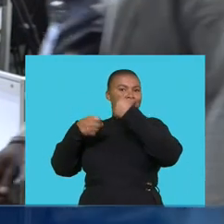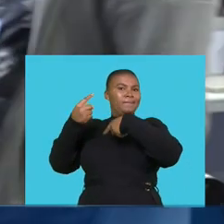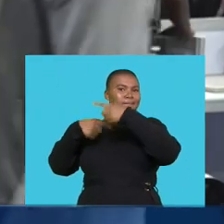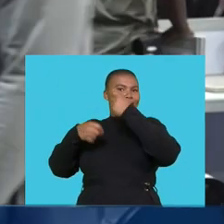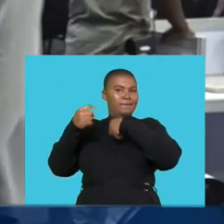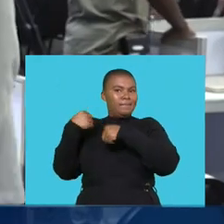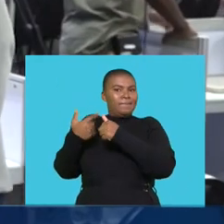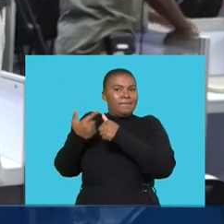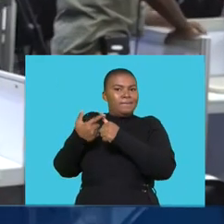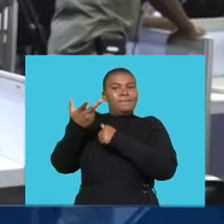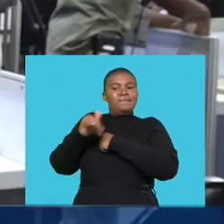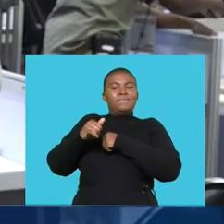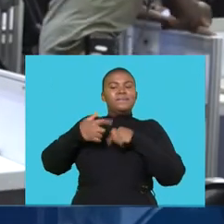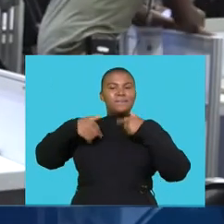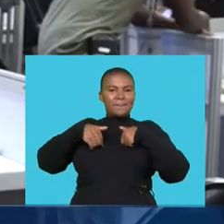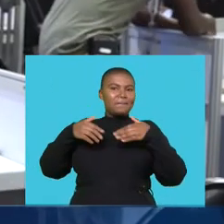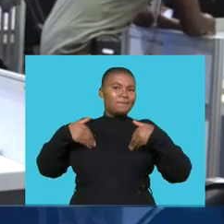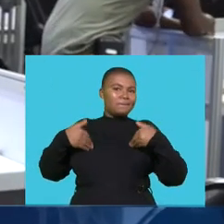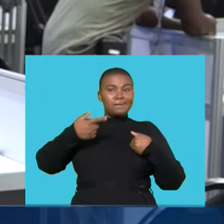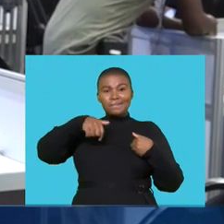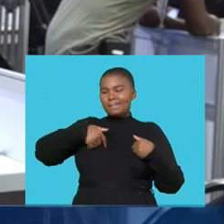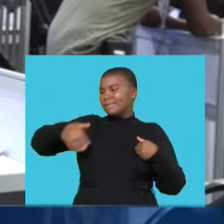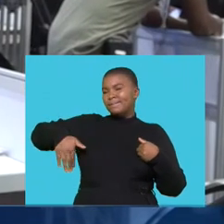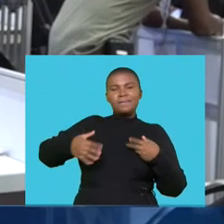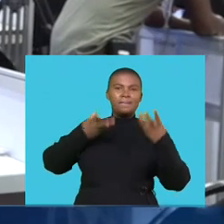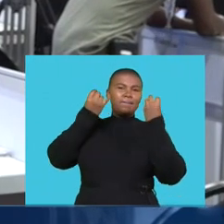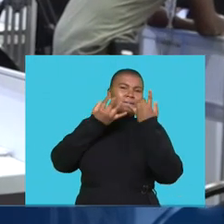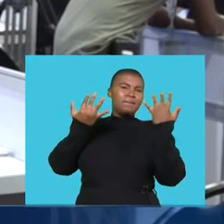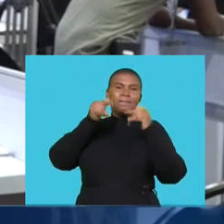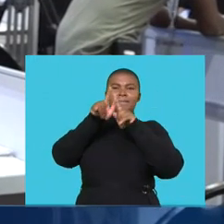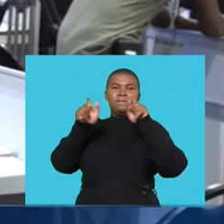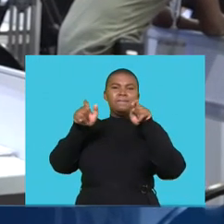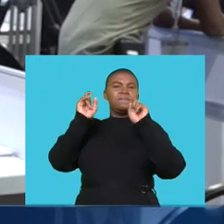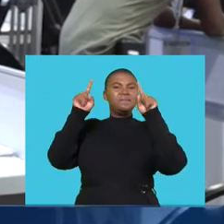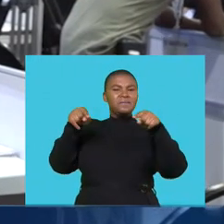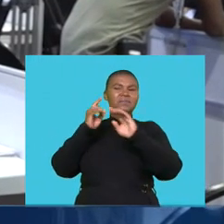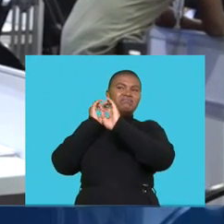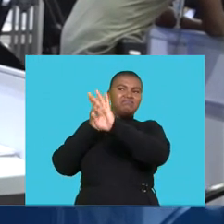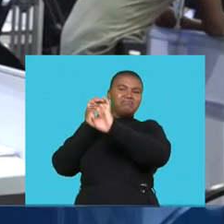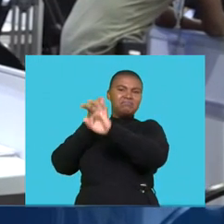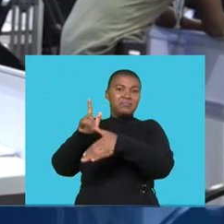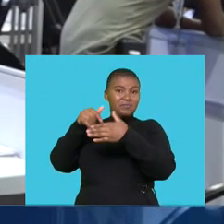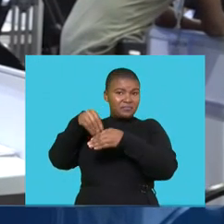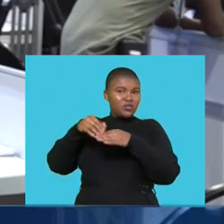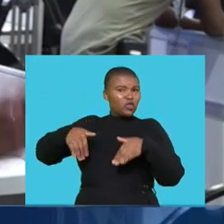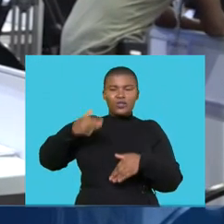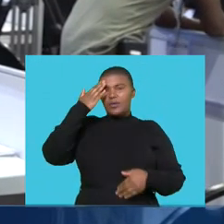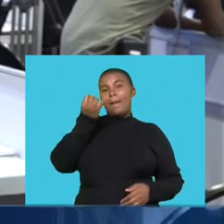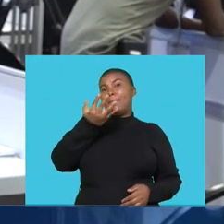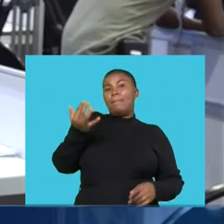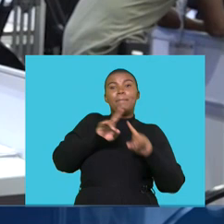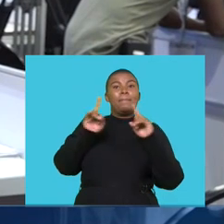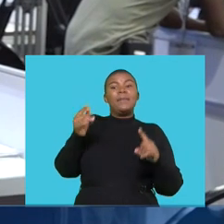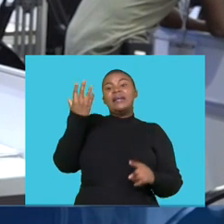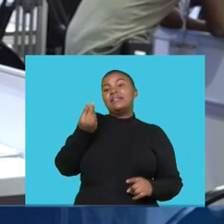njewuti jango basingeka fuma njewuti how many people turned up to vote For now with the